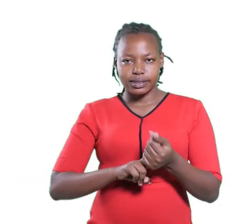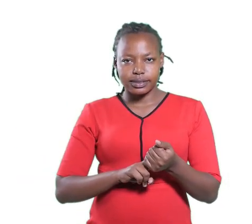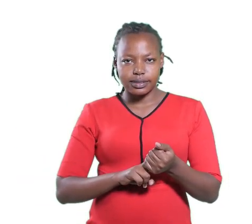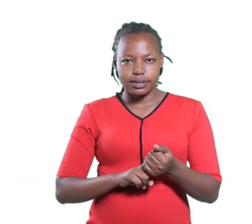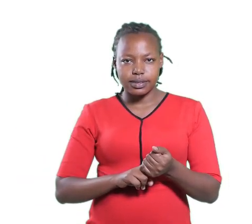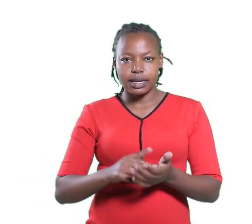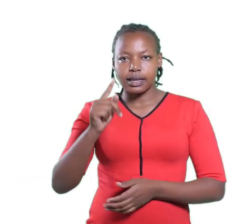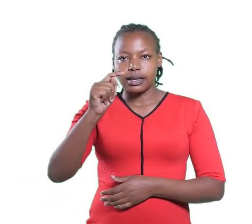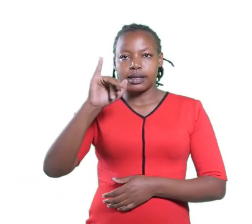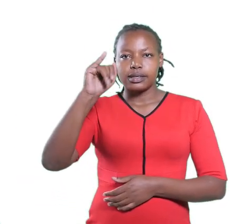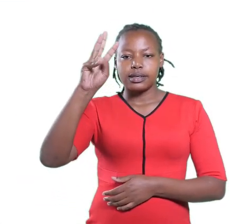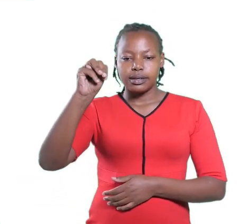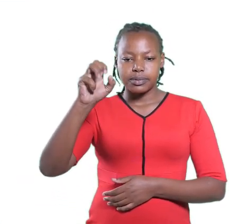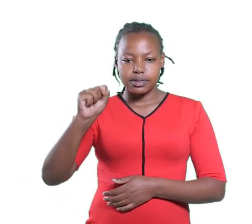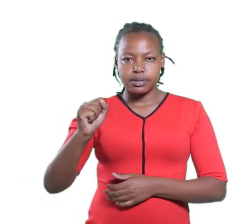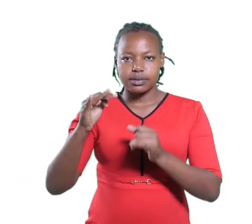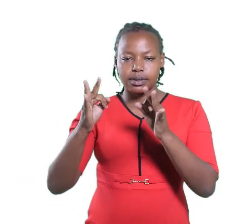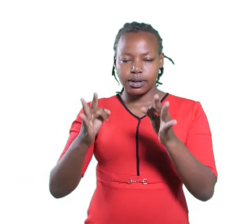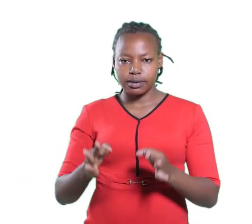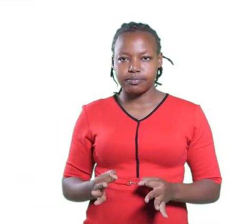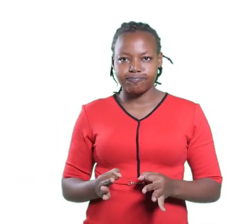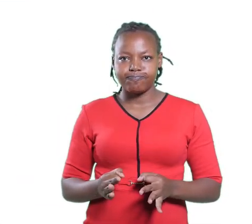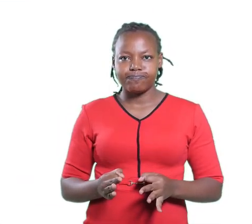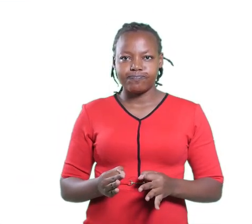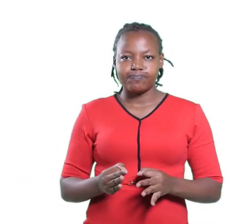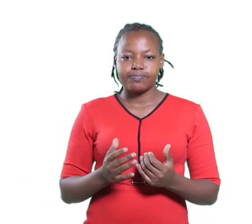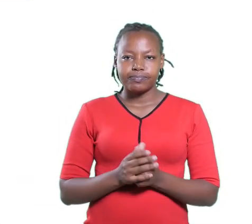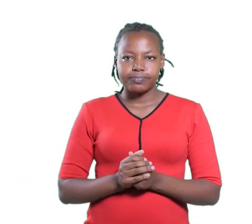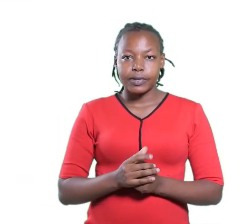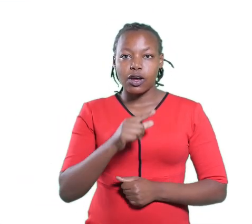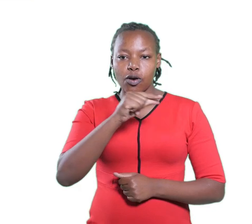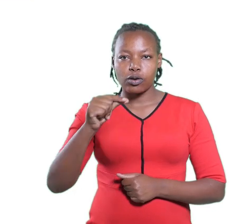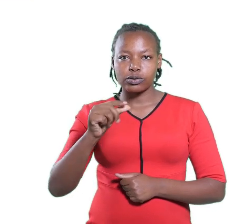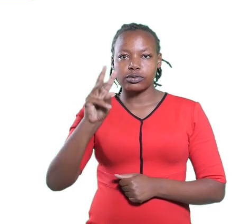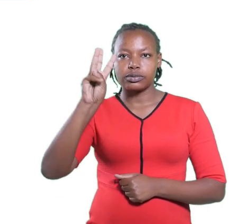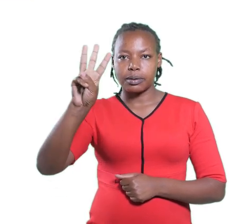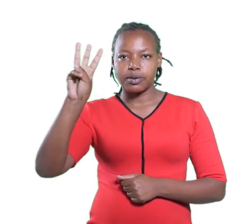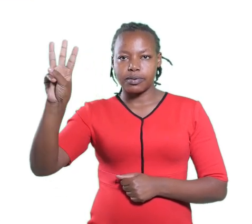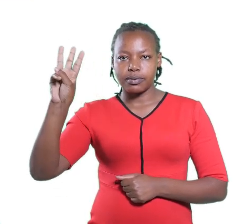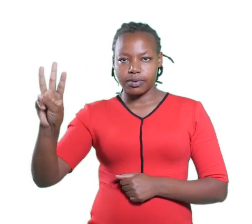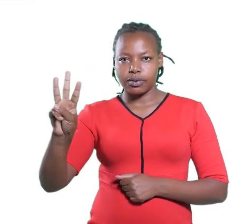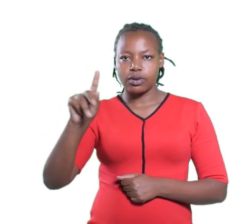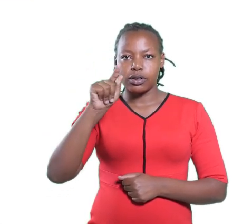a TIMS account. To create an account, go to